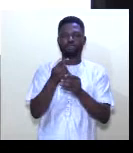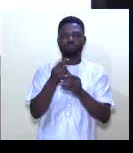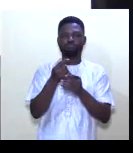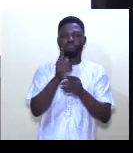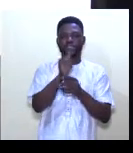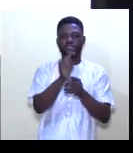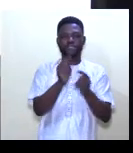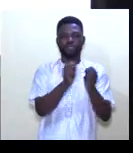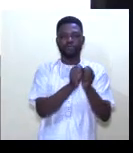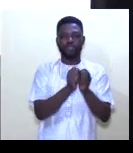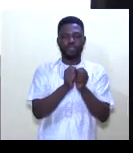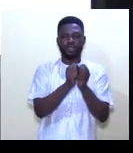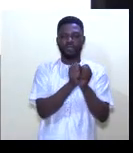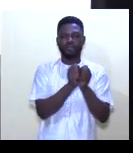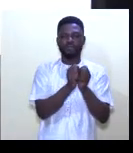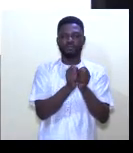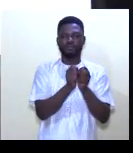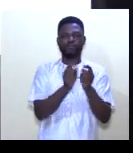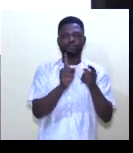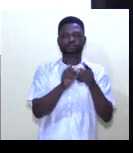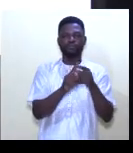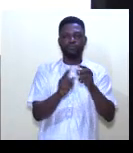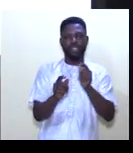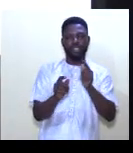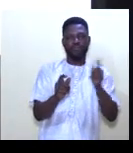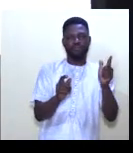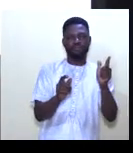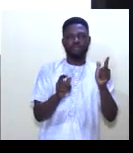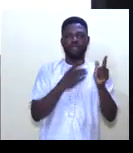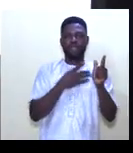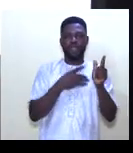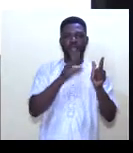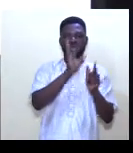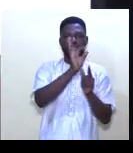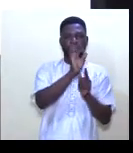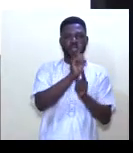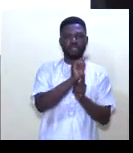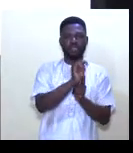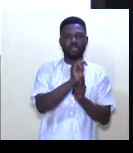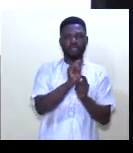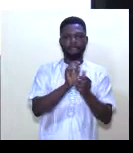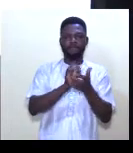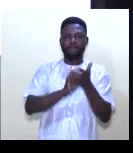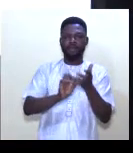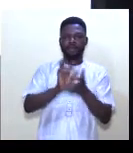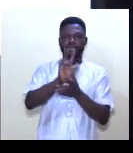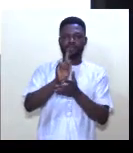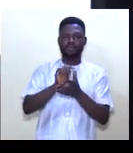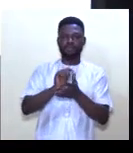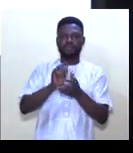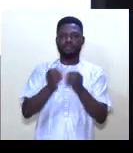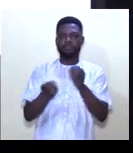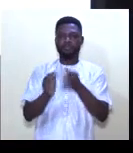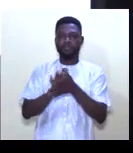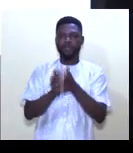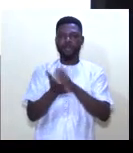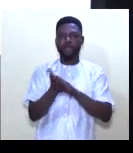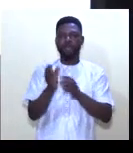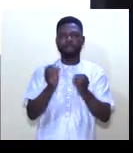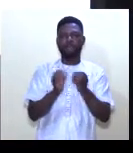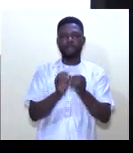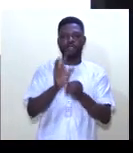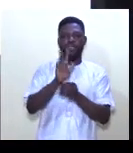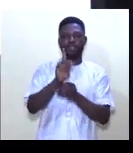all the algebraic terms, the one that has t, to the left, and you have 9t minus 3t becomes